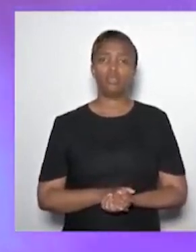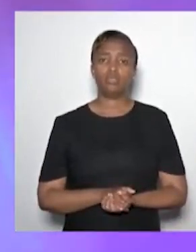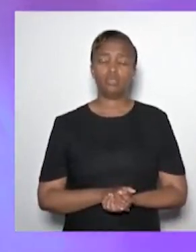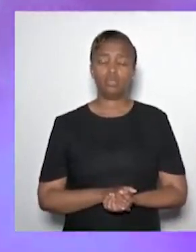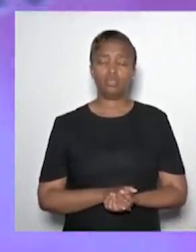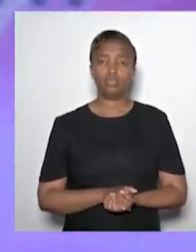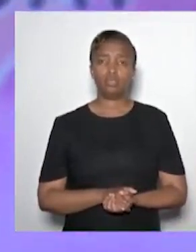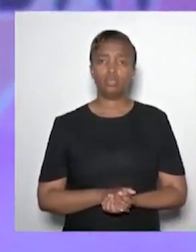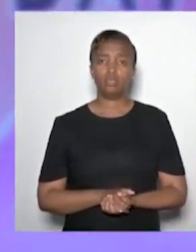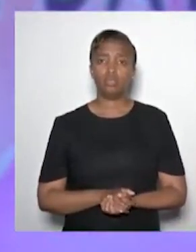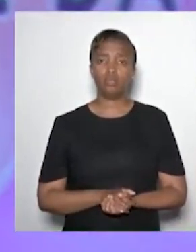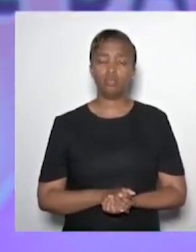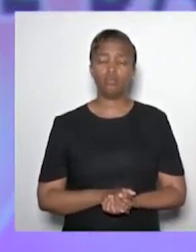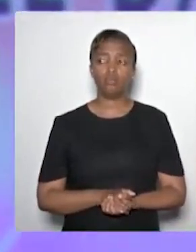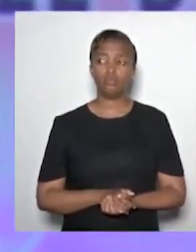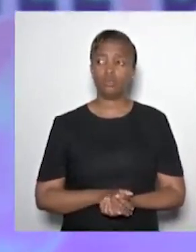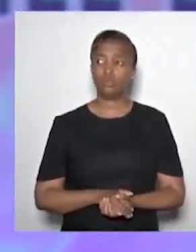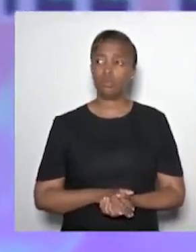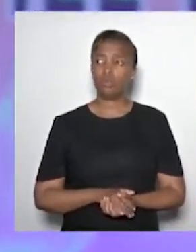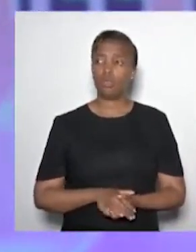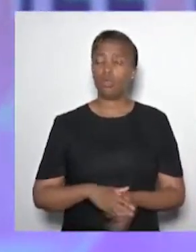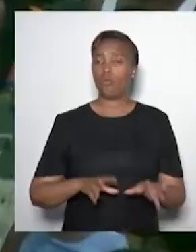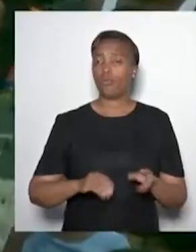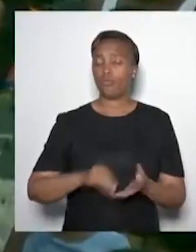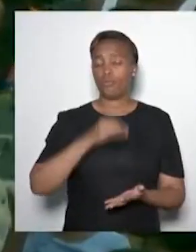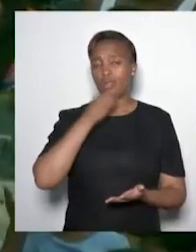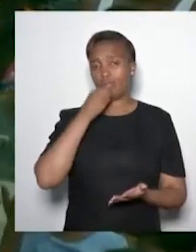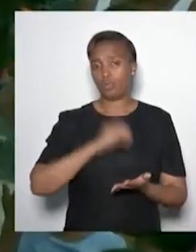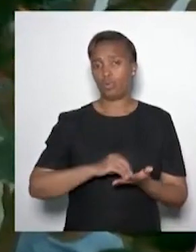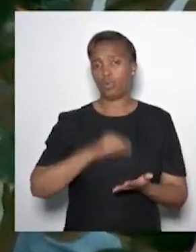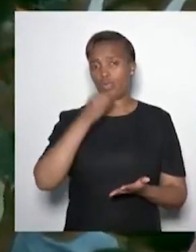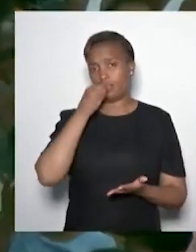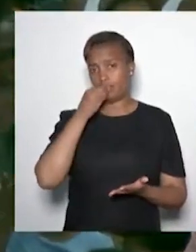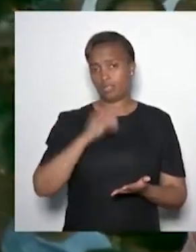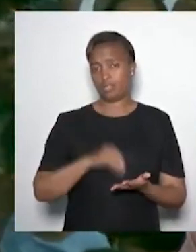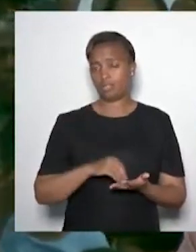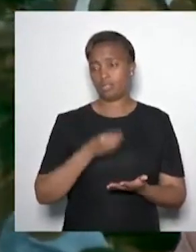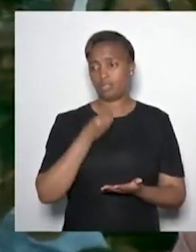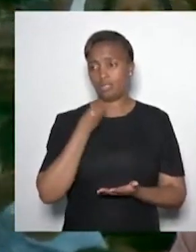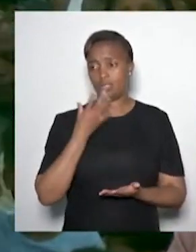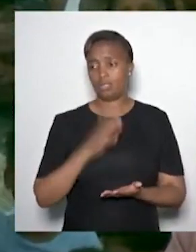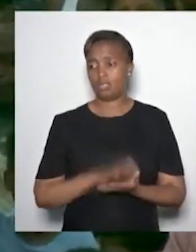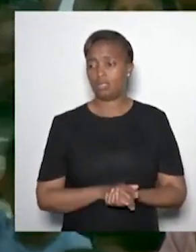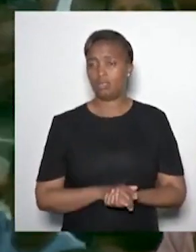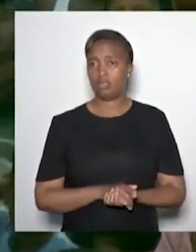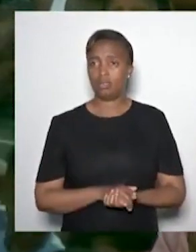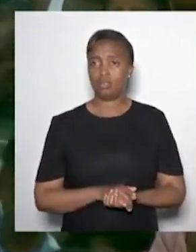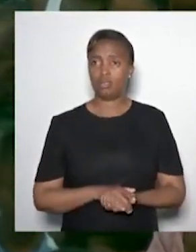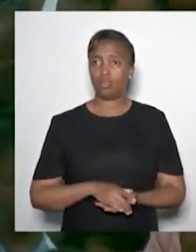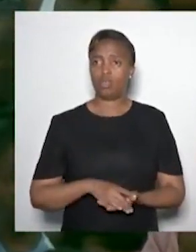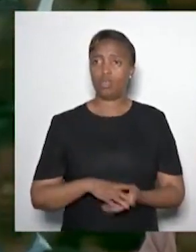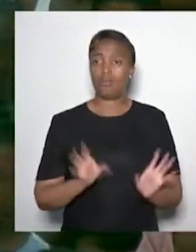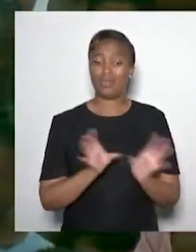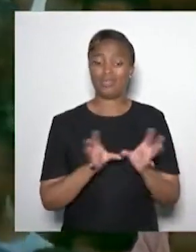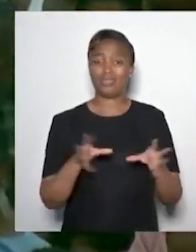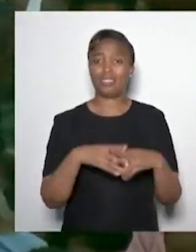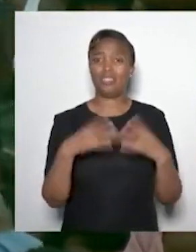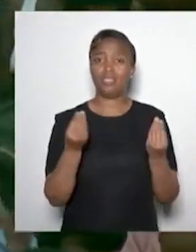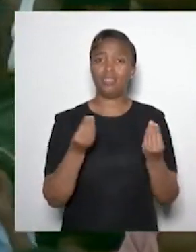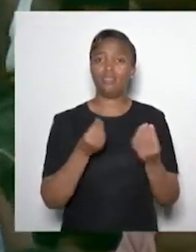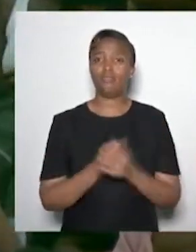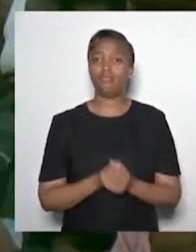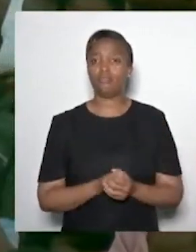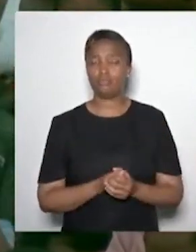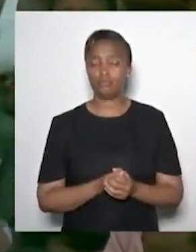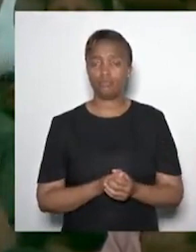You know, even when you eat a meal, you have to have dessert. If Uja and you don't have a dessert, you've made